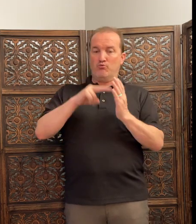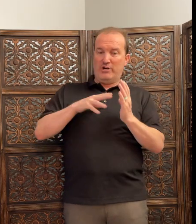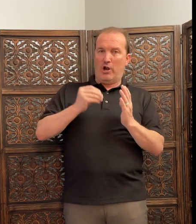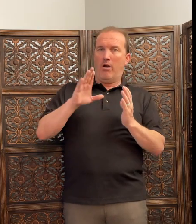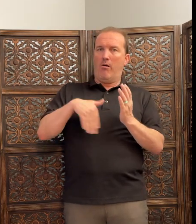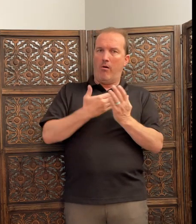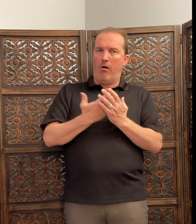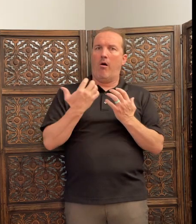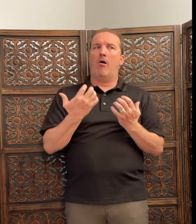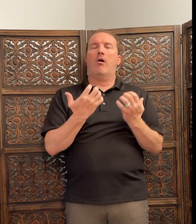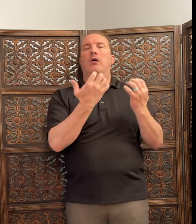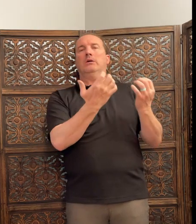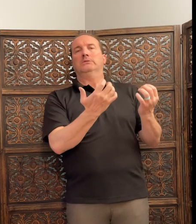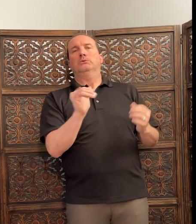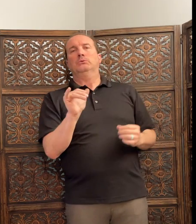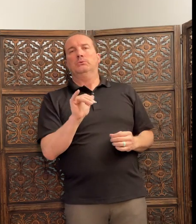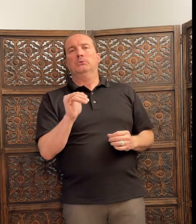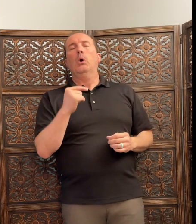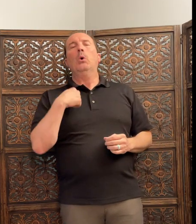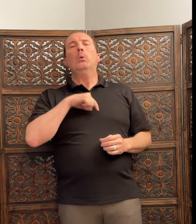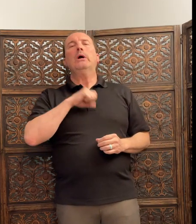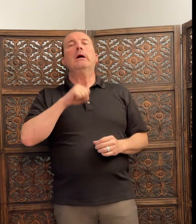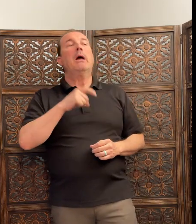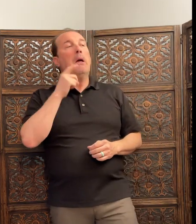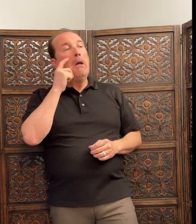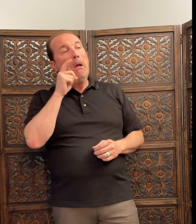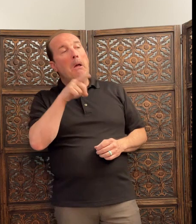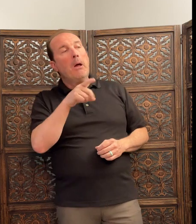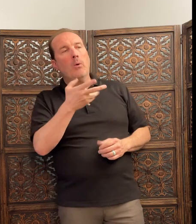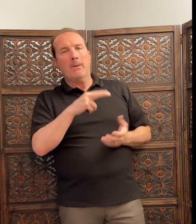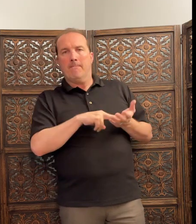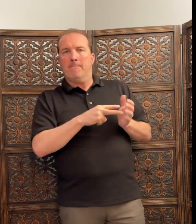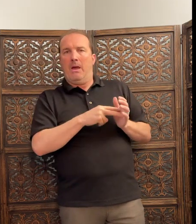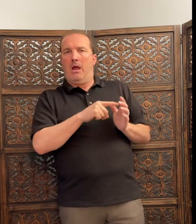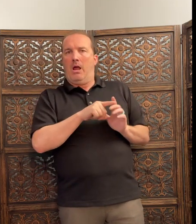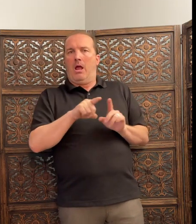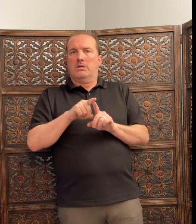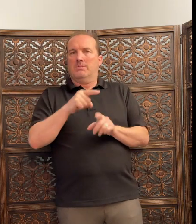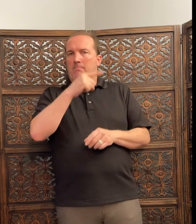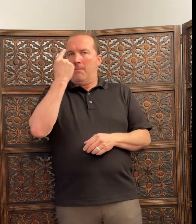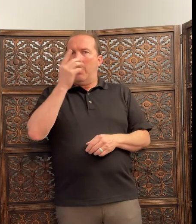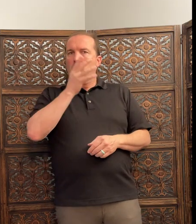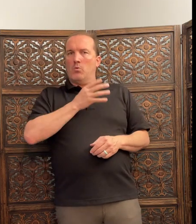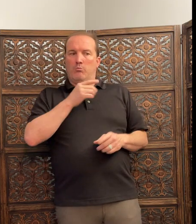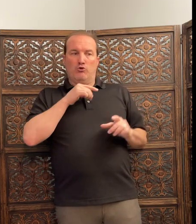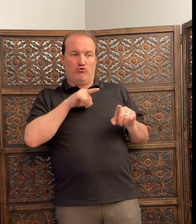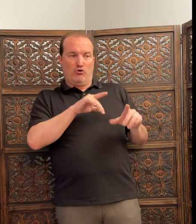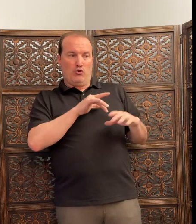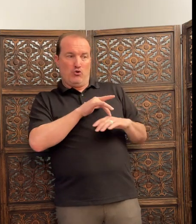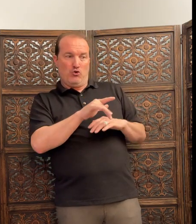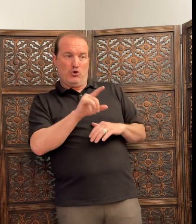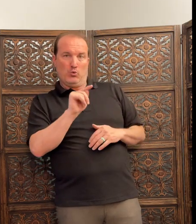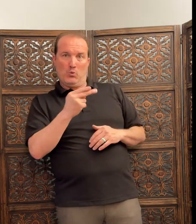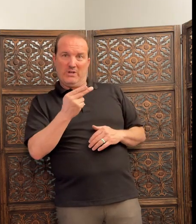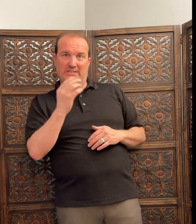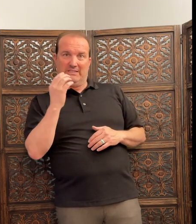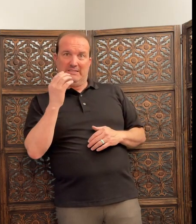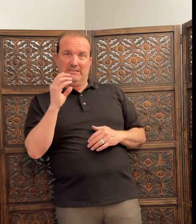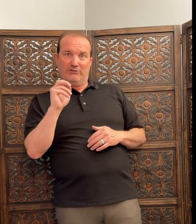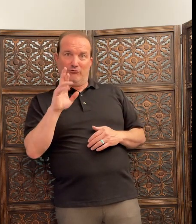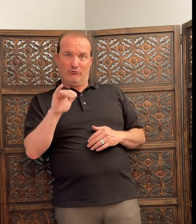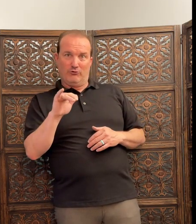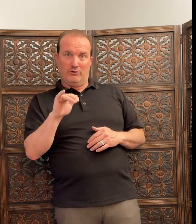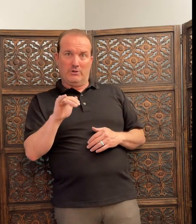for the reader and all audiences as well. We get to take a peek at what it meant to be a Black woman during the early 20th century